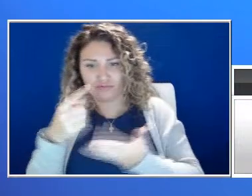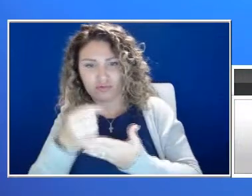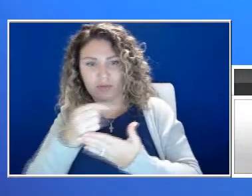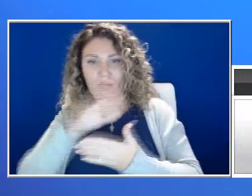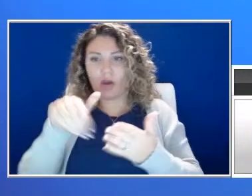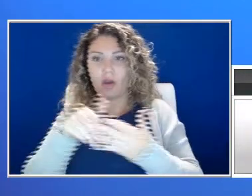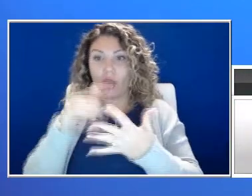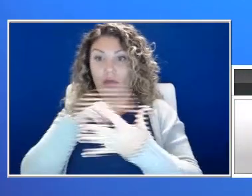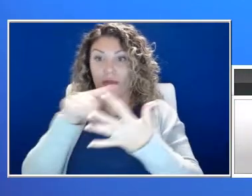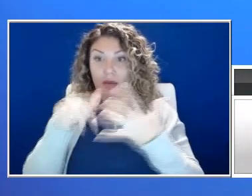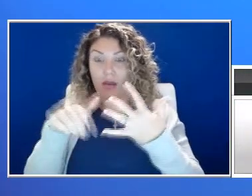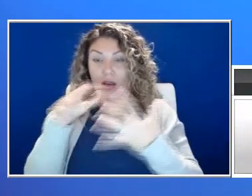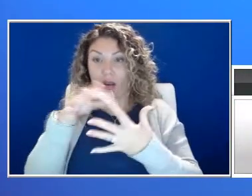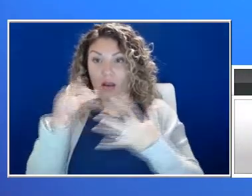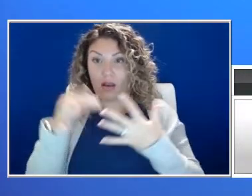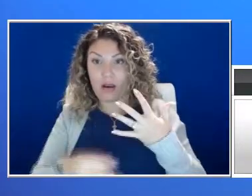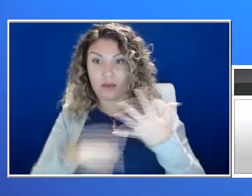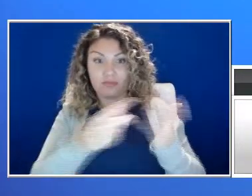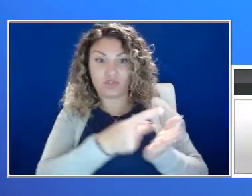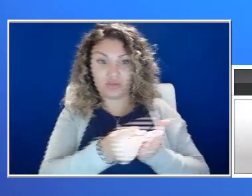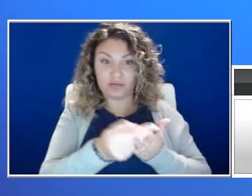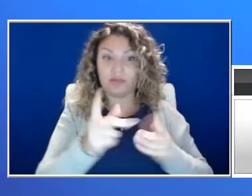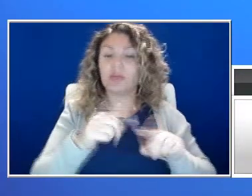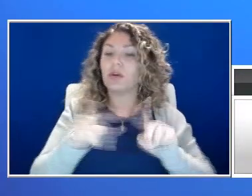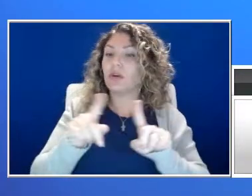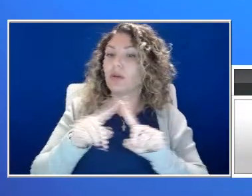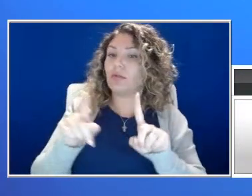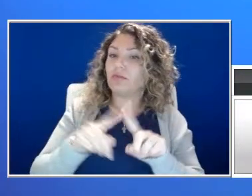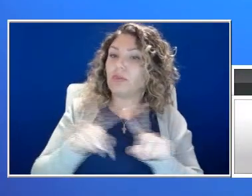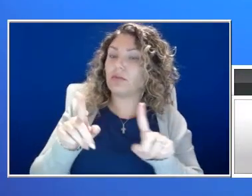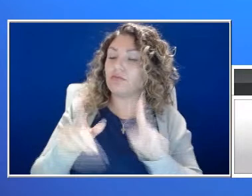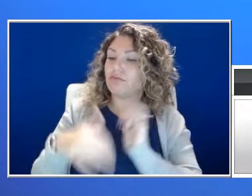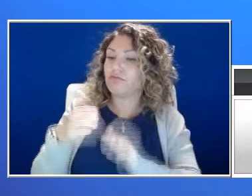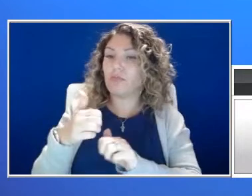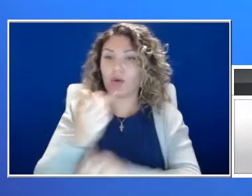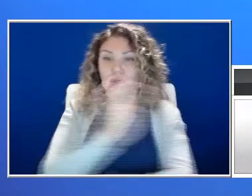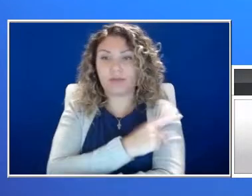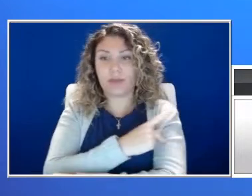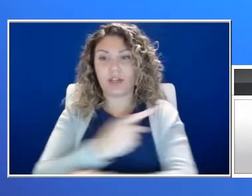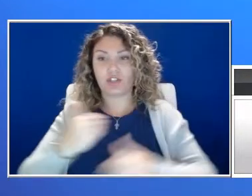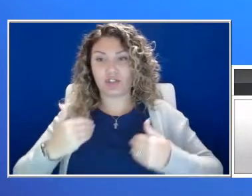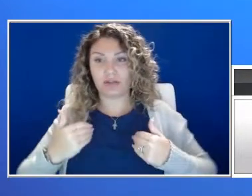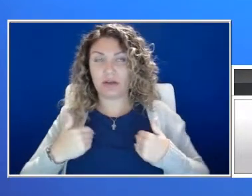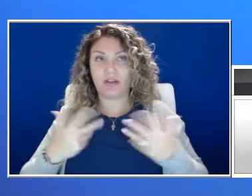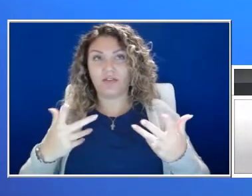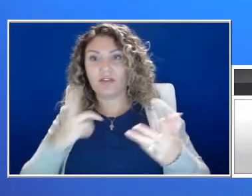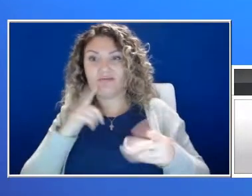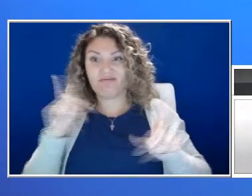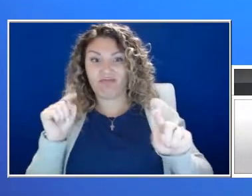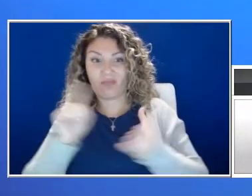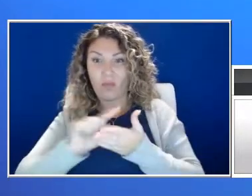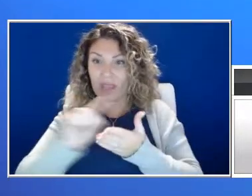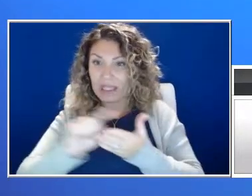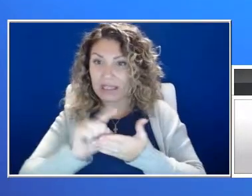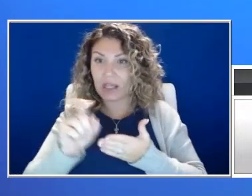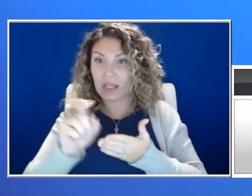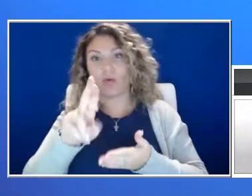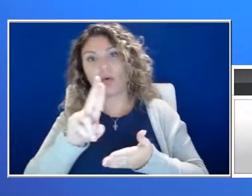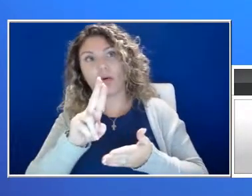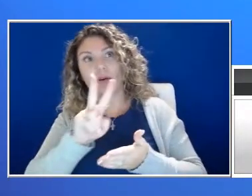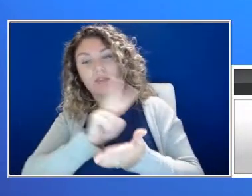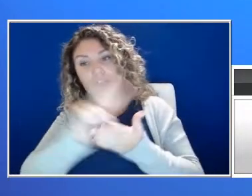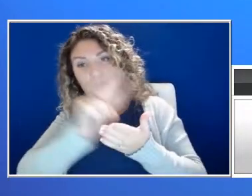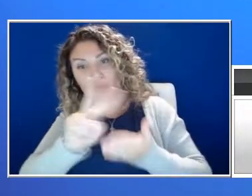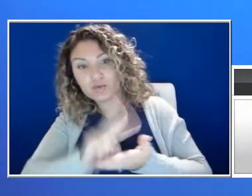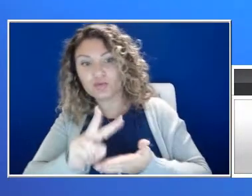not only they have a less response rate, most of the patients receive, you know, they have to come either weekly or every other week for getting treatment. They have to have